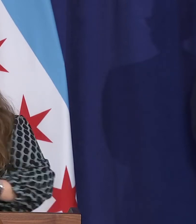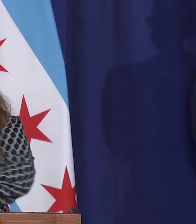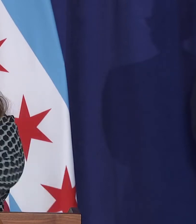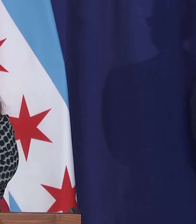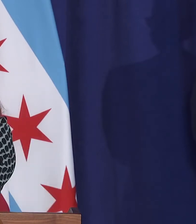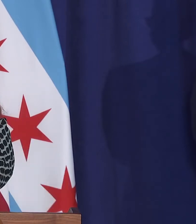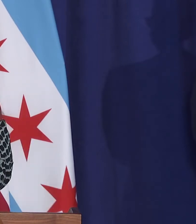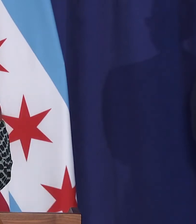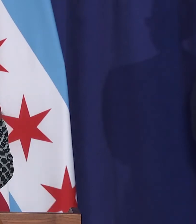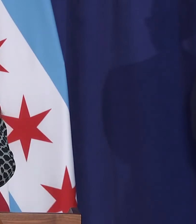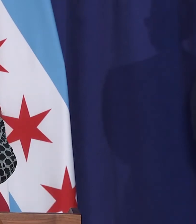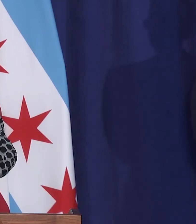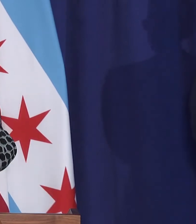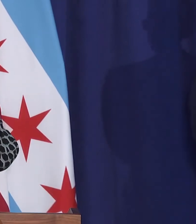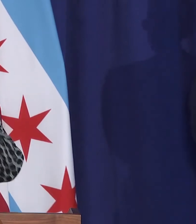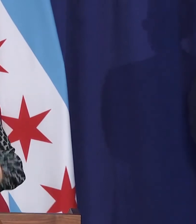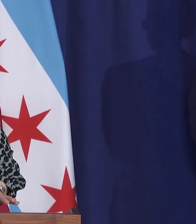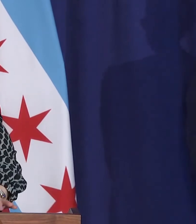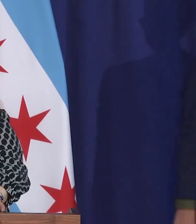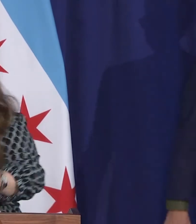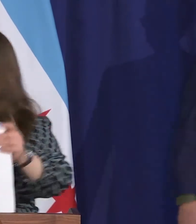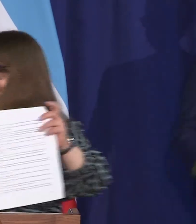Chicago.